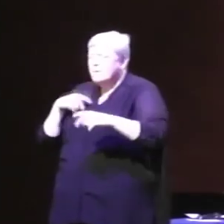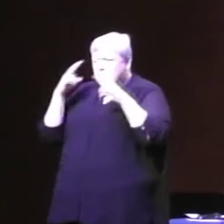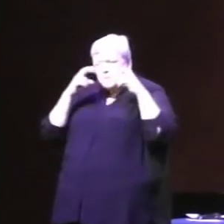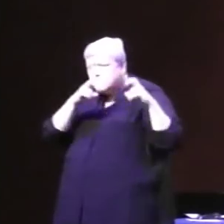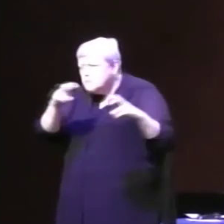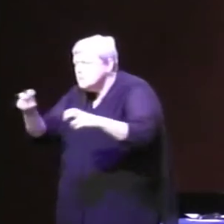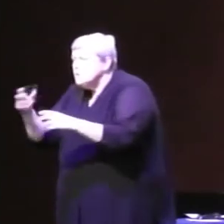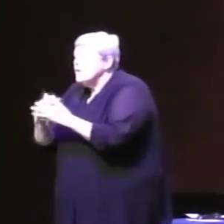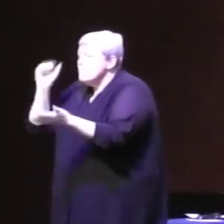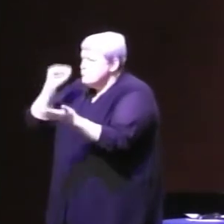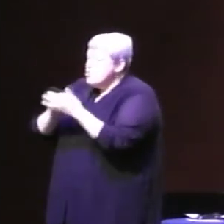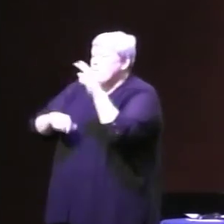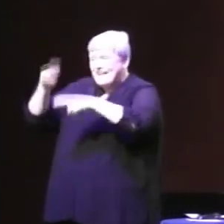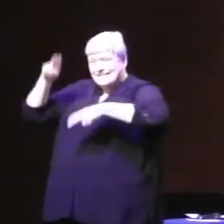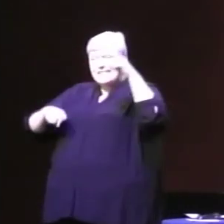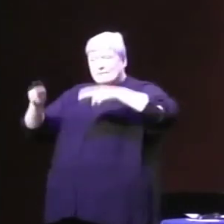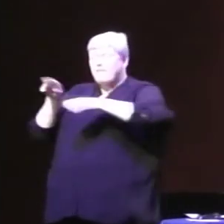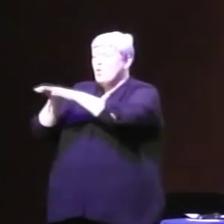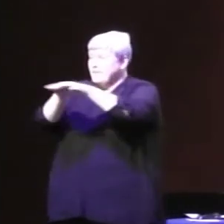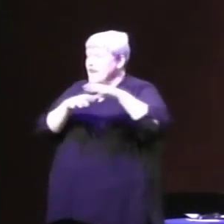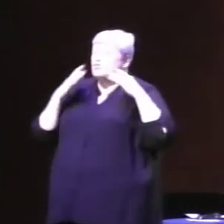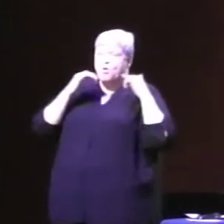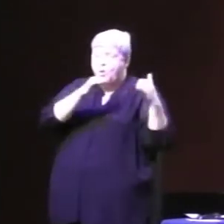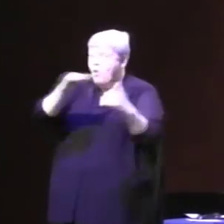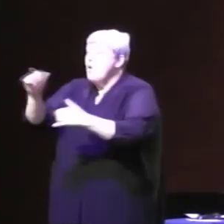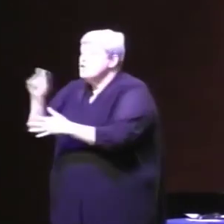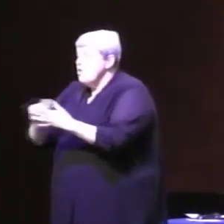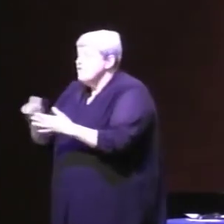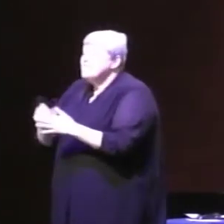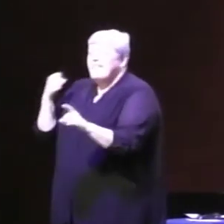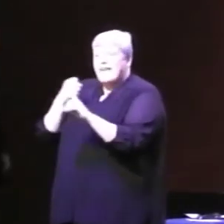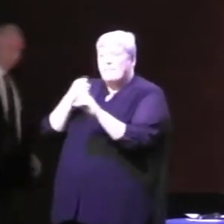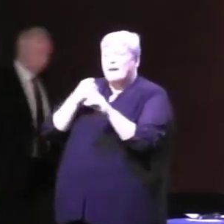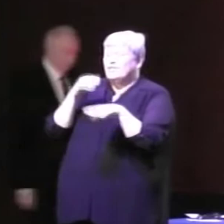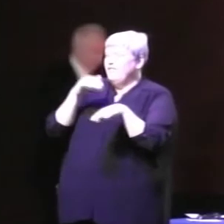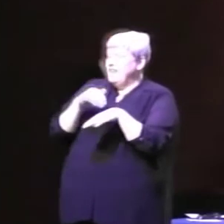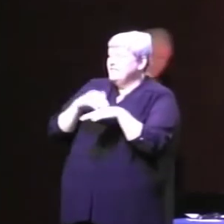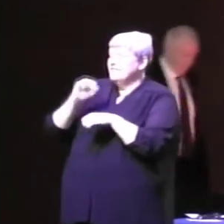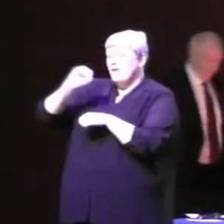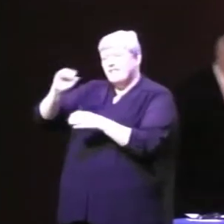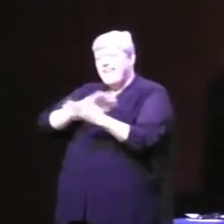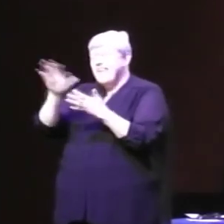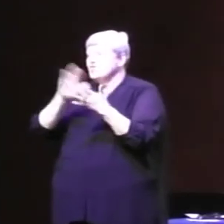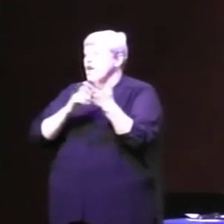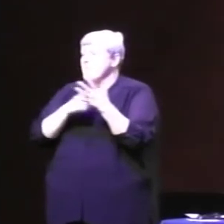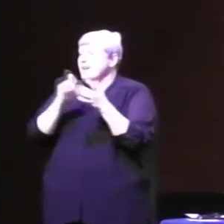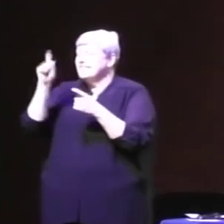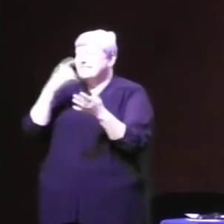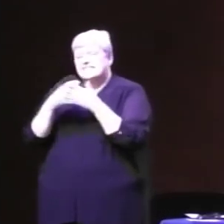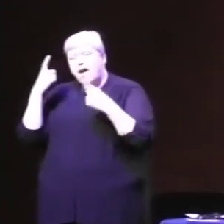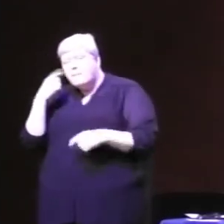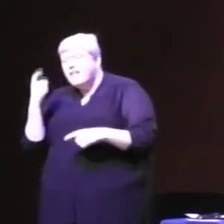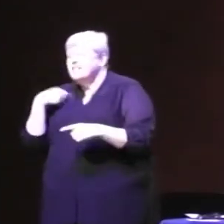Audit Office of the full costs of the proposals and the impact of the effectiveness of HMRC's ability to collect tax and enforce